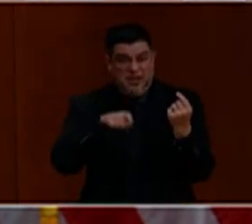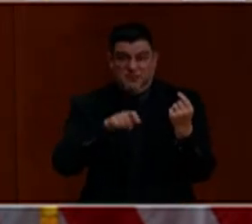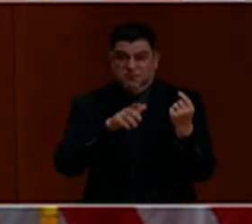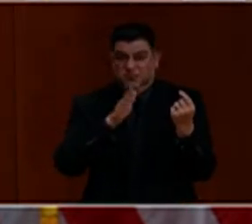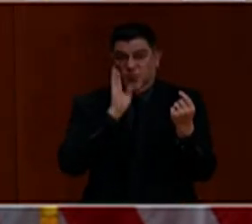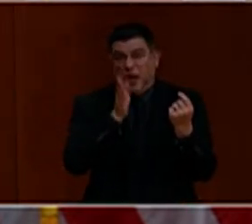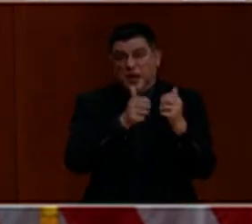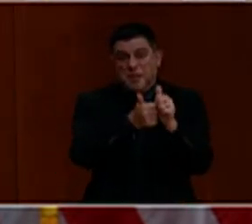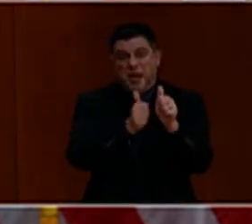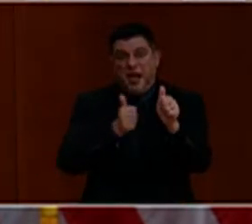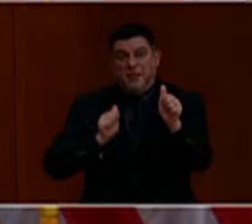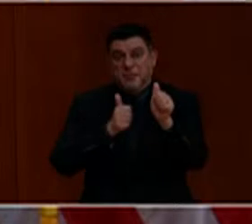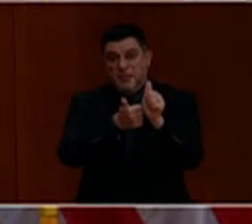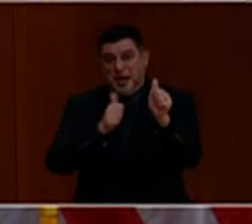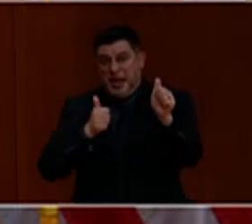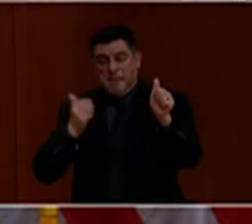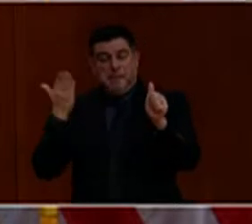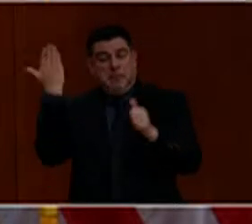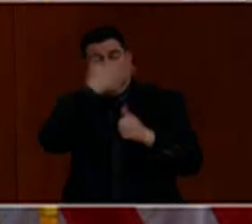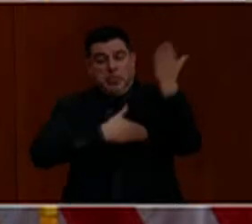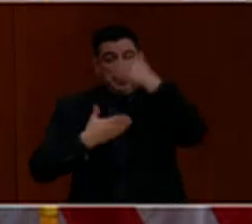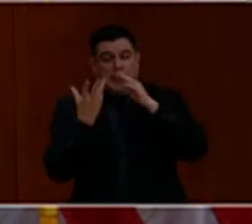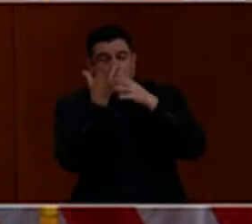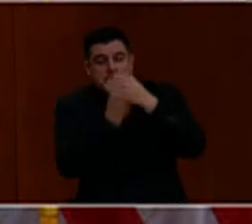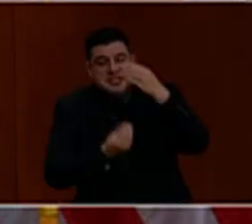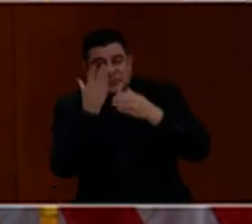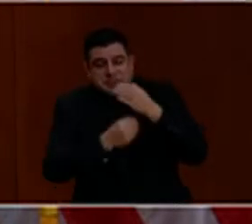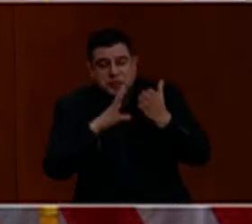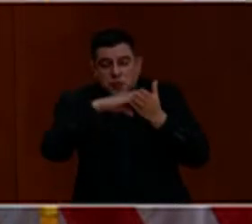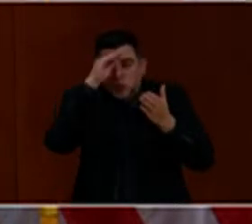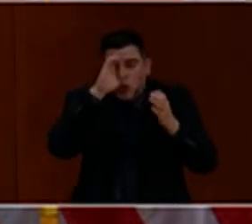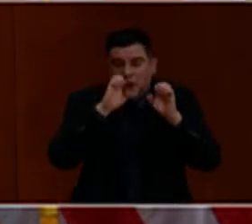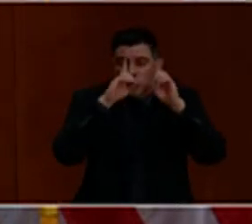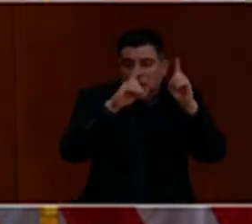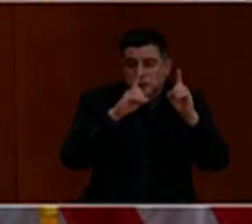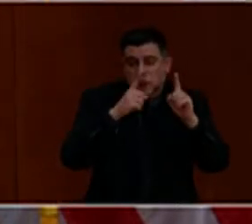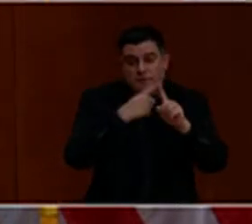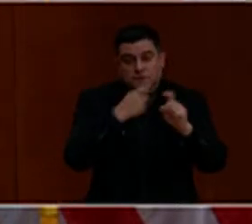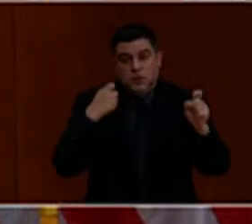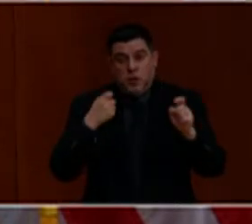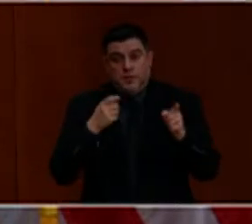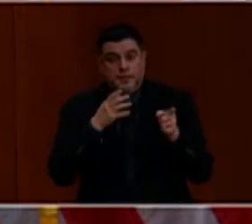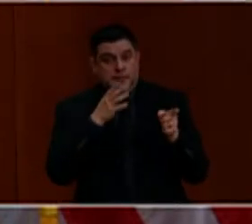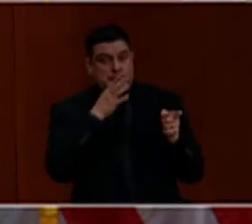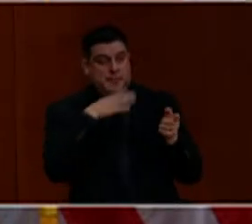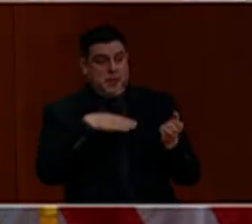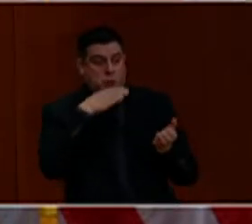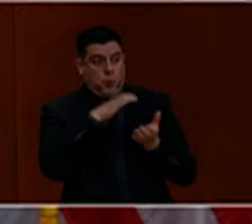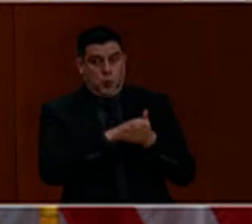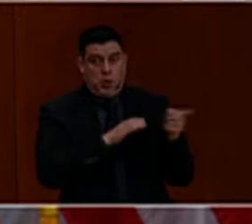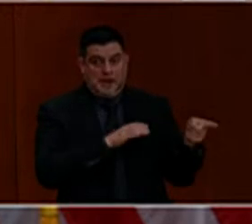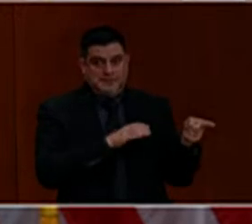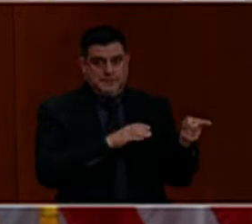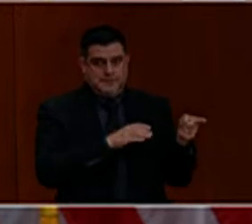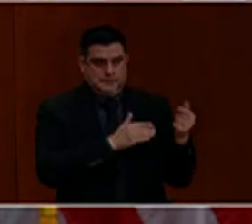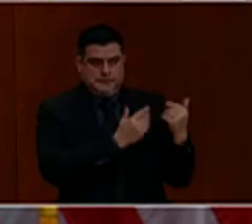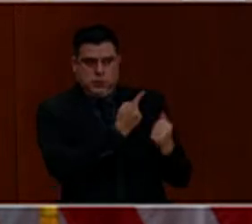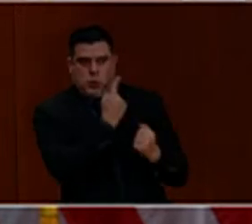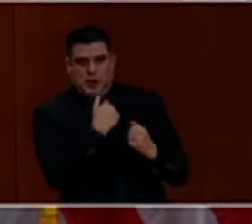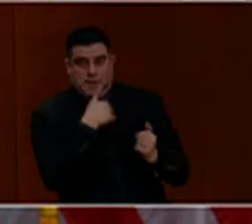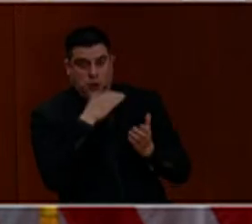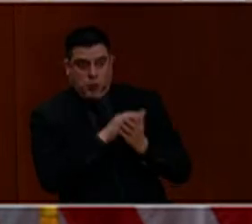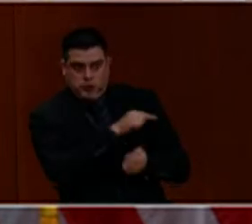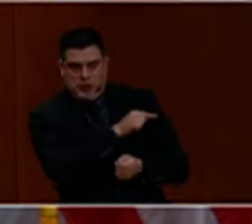really need it, I think is significant. And then as the First Lady always reminds me, the teachers are more than just there for academics. I mean, they're